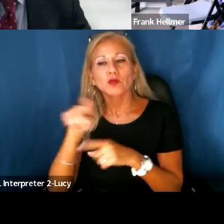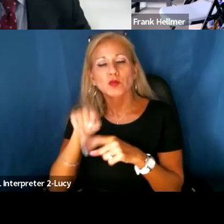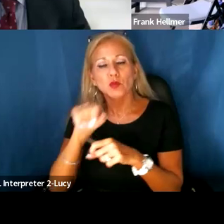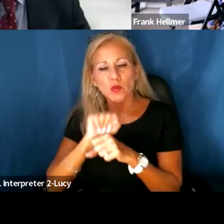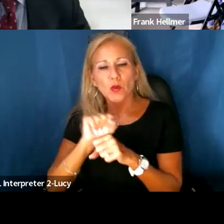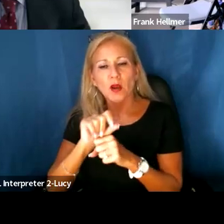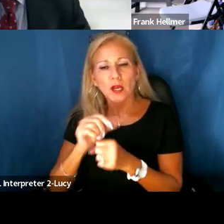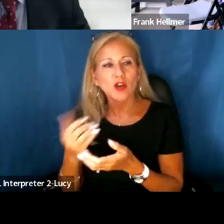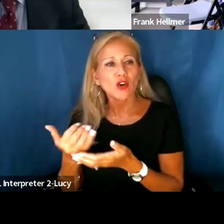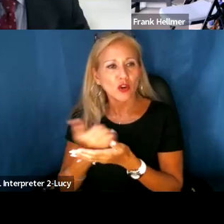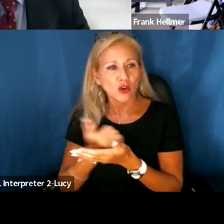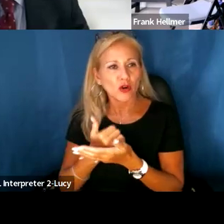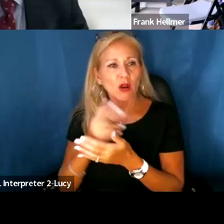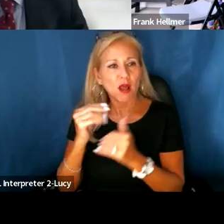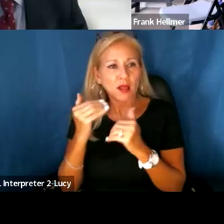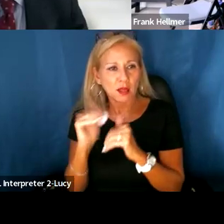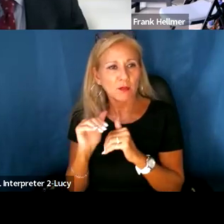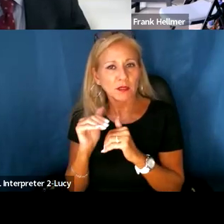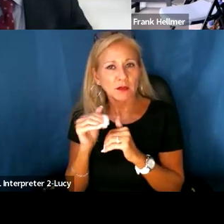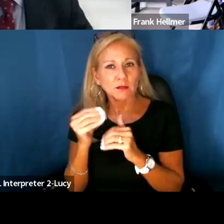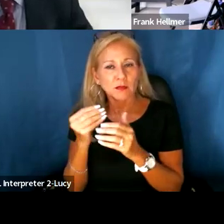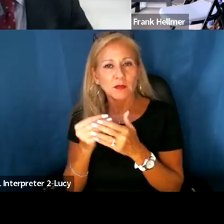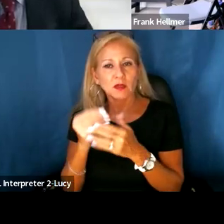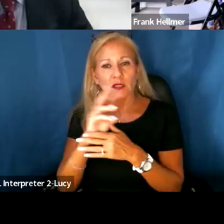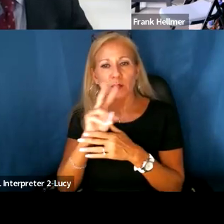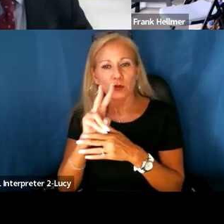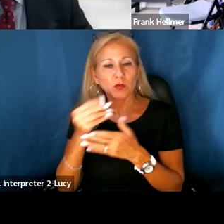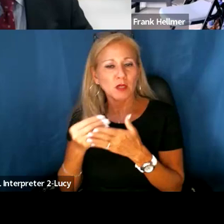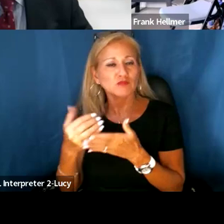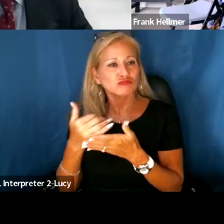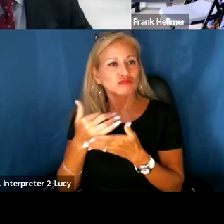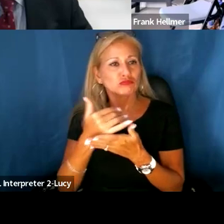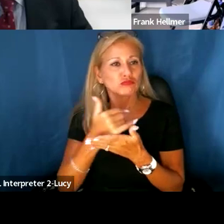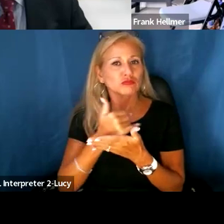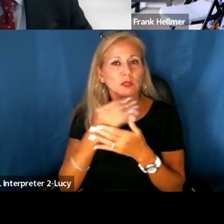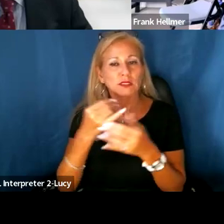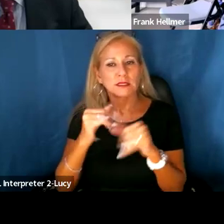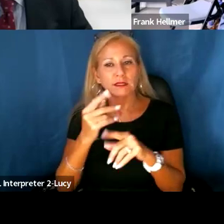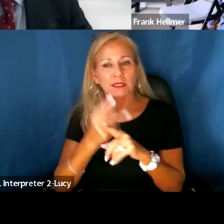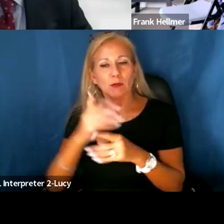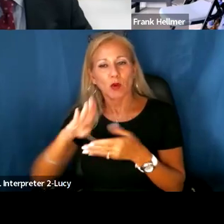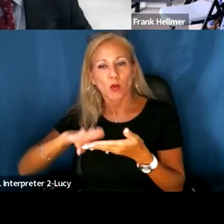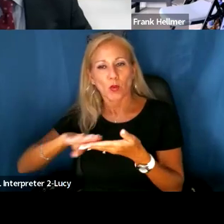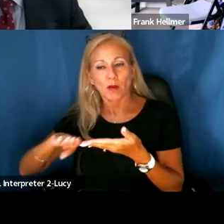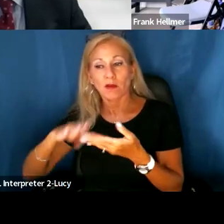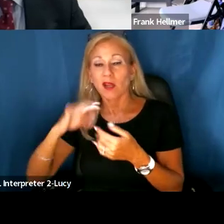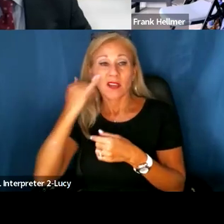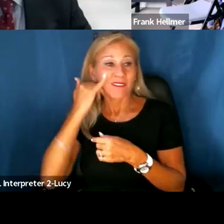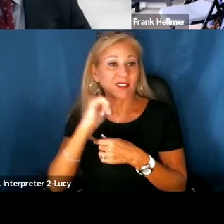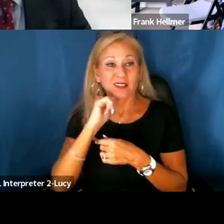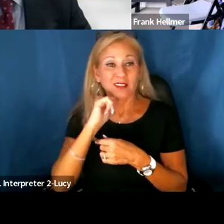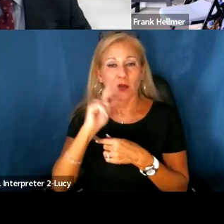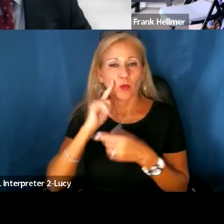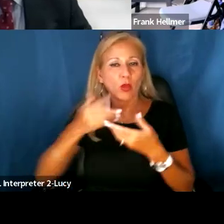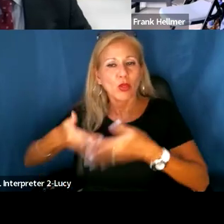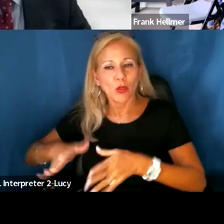and earn an unlimited amount of earned W-2 income and still keep your waiver, because otherwise you lose